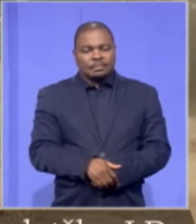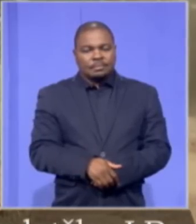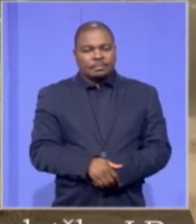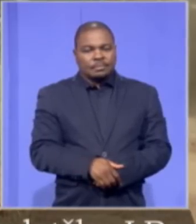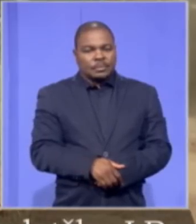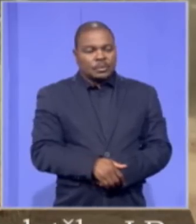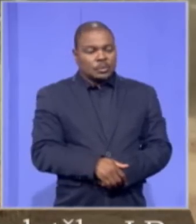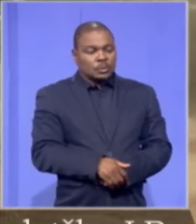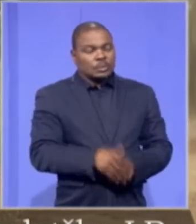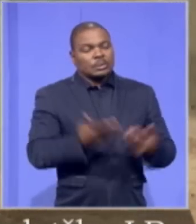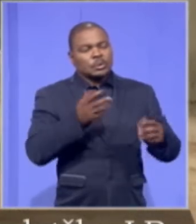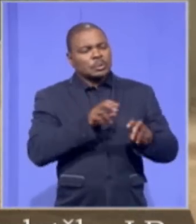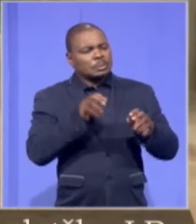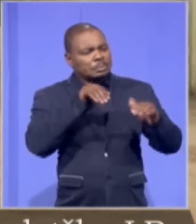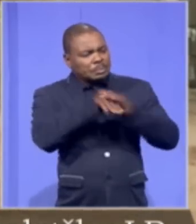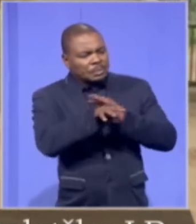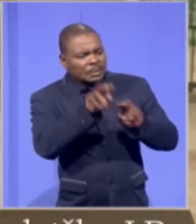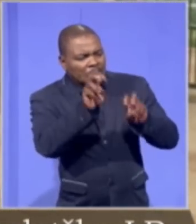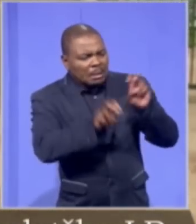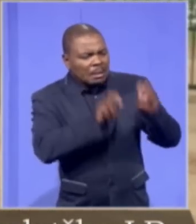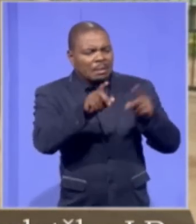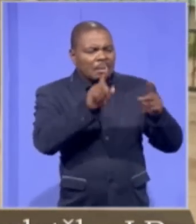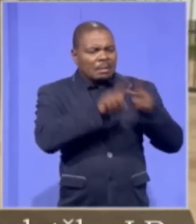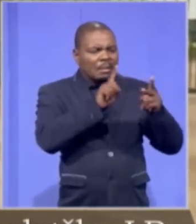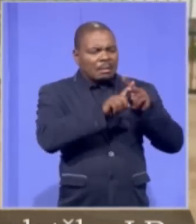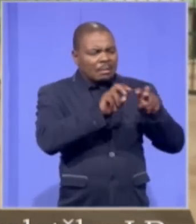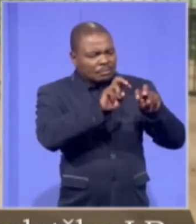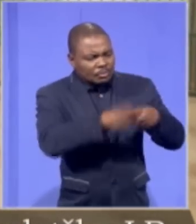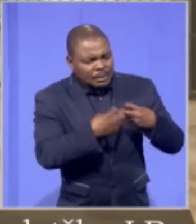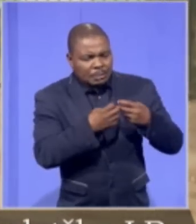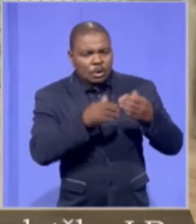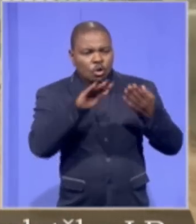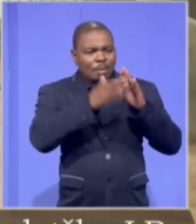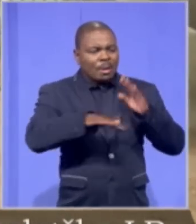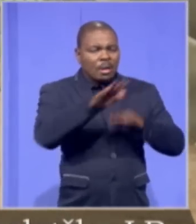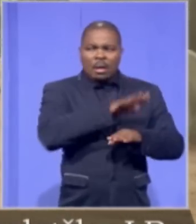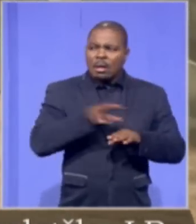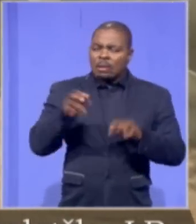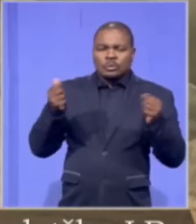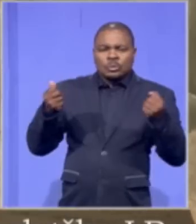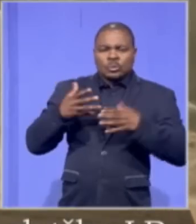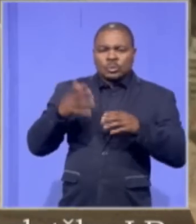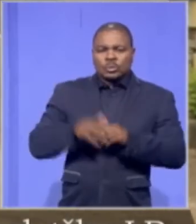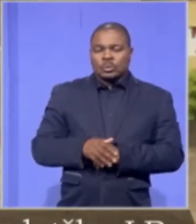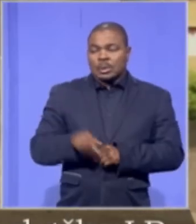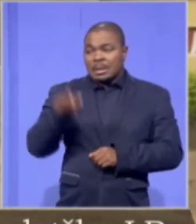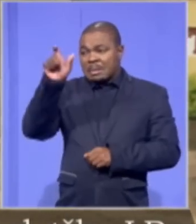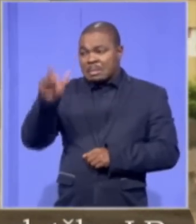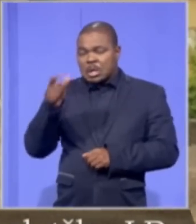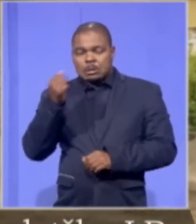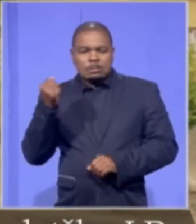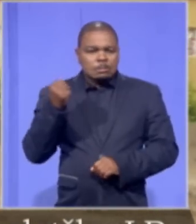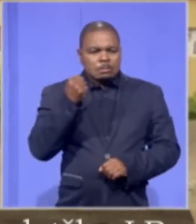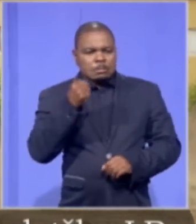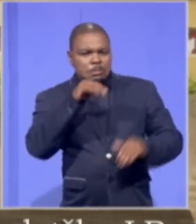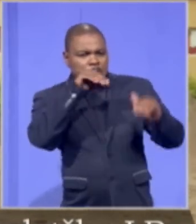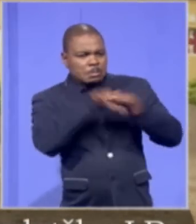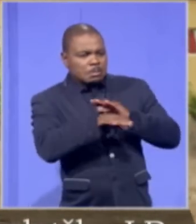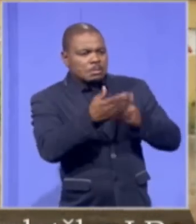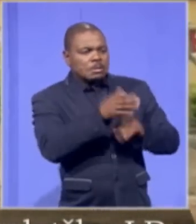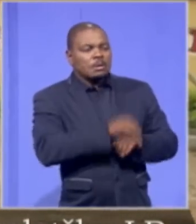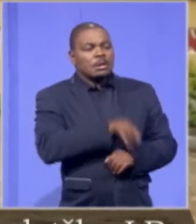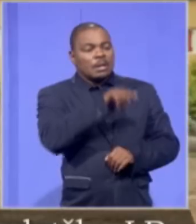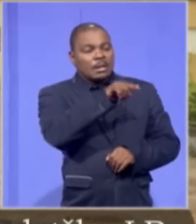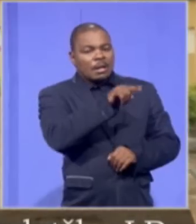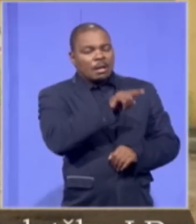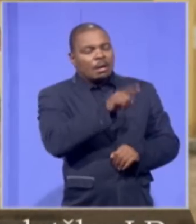Ditiragalo tša go thuba le go kata di tlogetše badudi ba Mamaila ka gare ga letšhogo. Mogononelo ya bego a ihlamile o šwahletše ka Hlariane Technical